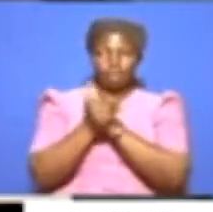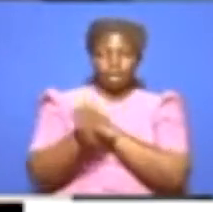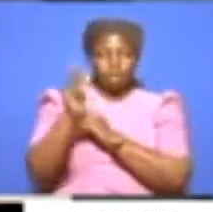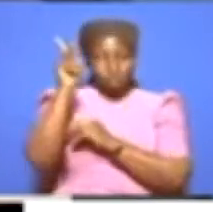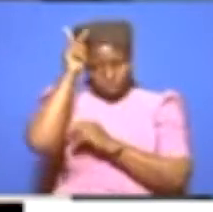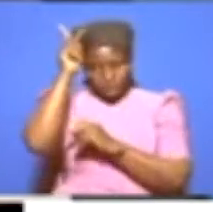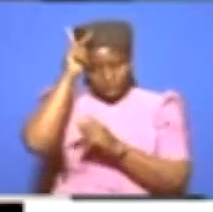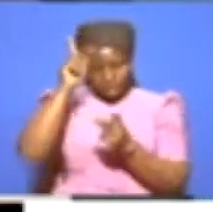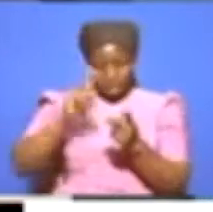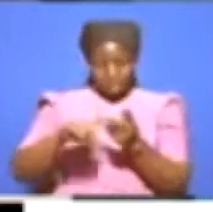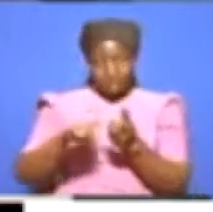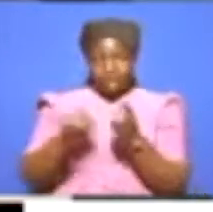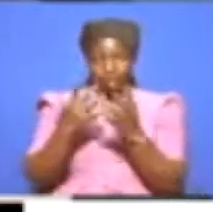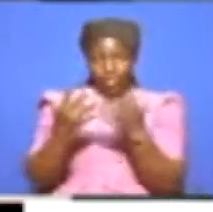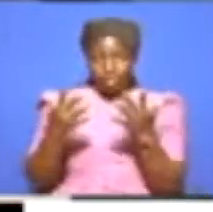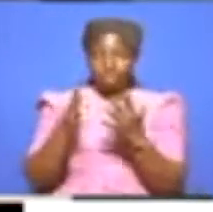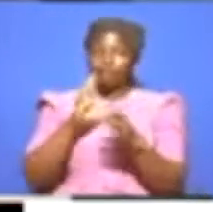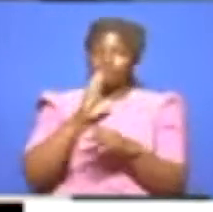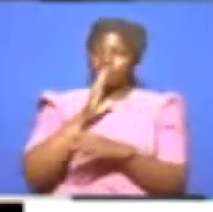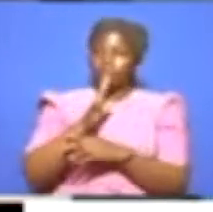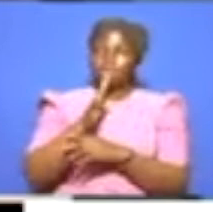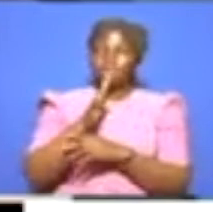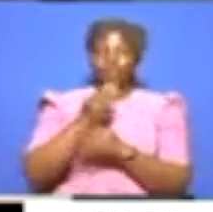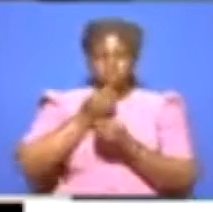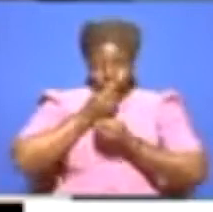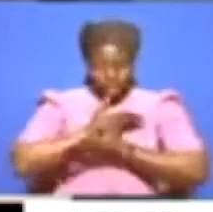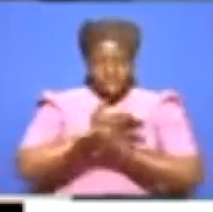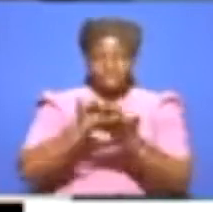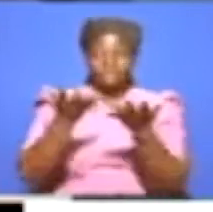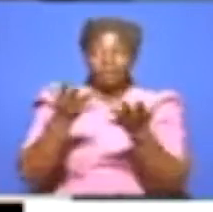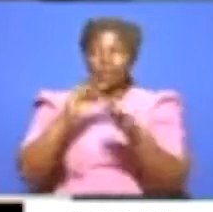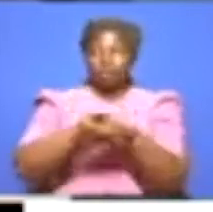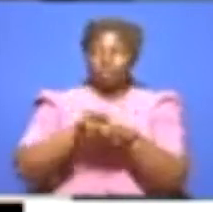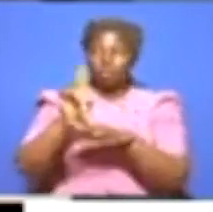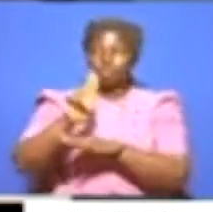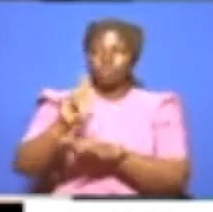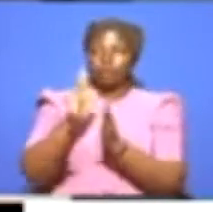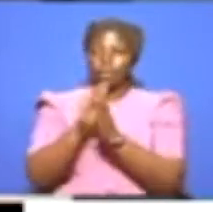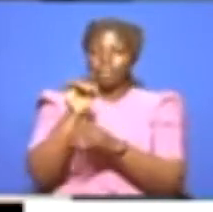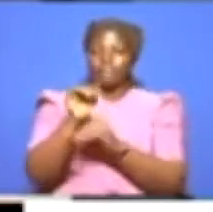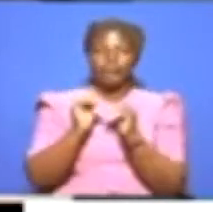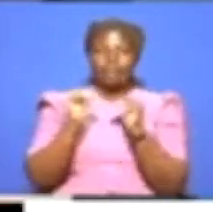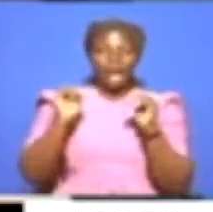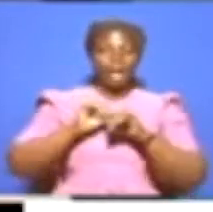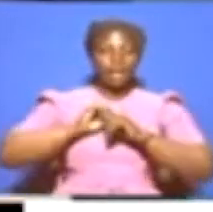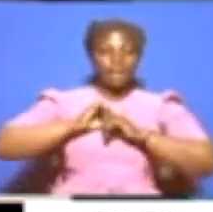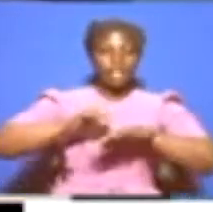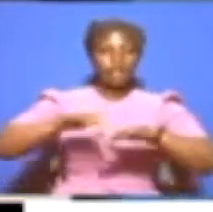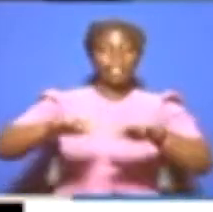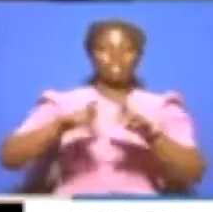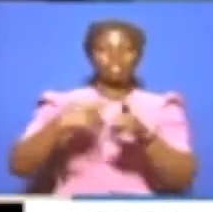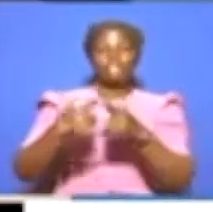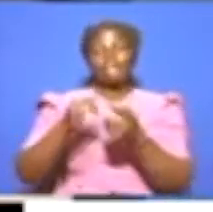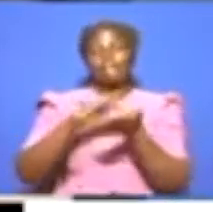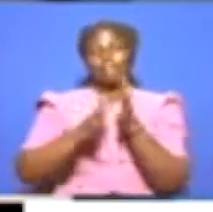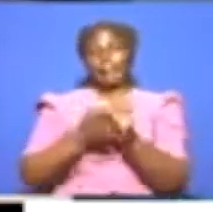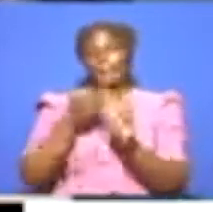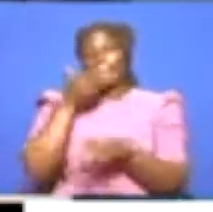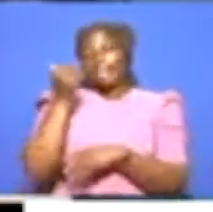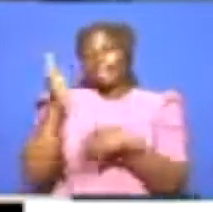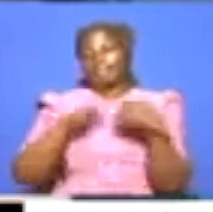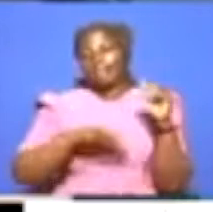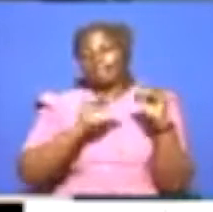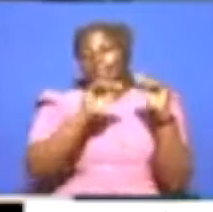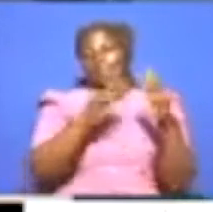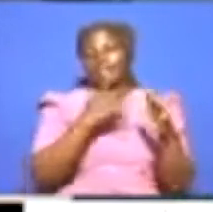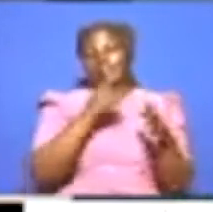good champions of spreading good use. And you see, with this peer influence, you find now it's better, instead of teachers aid top down, they